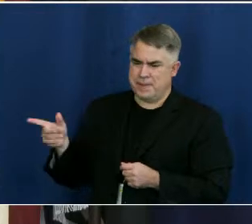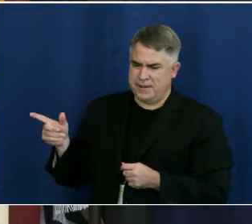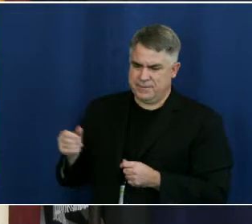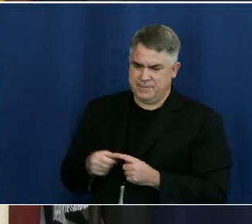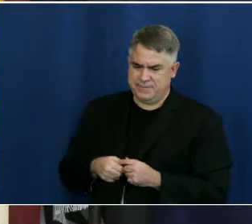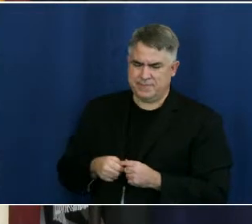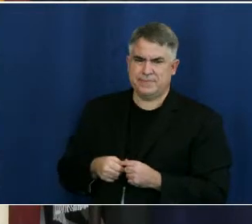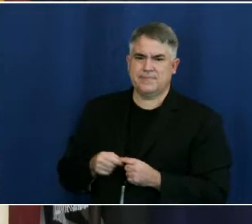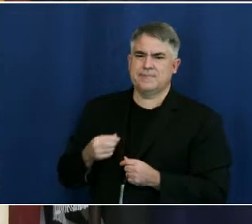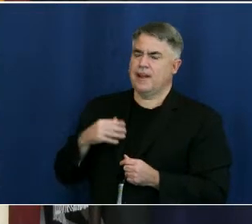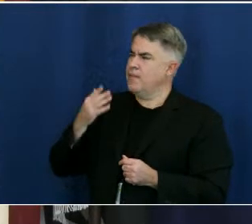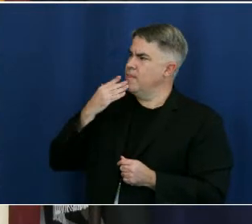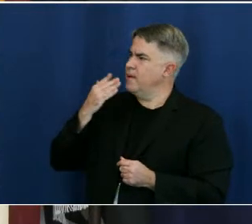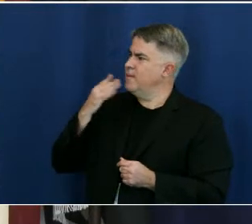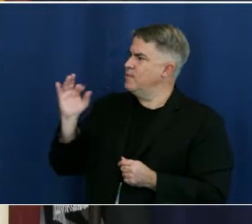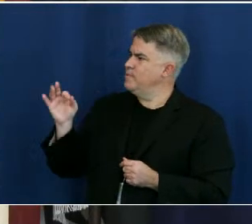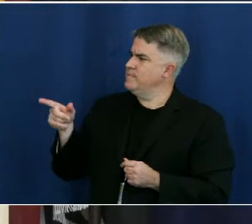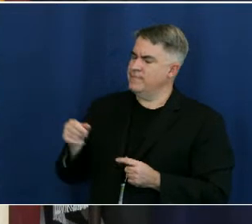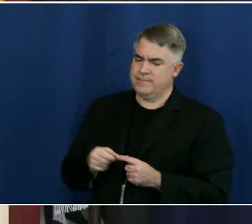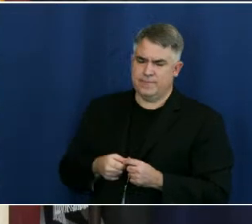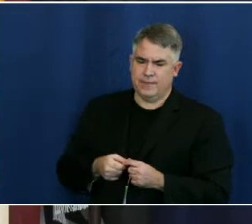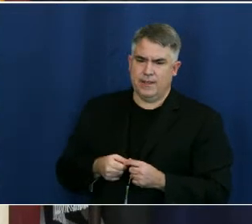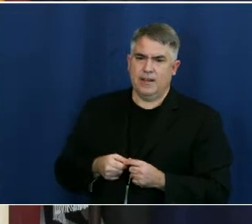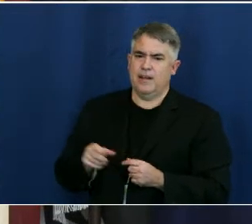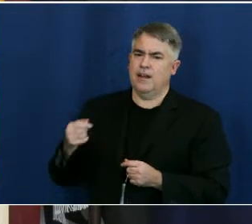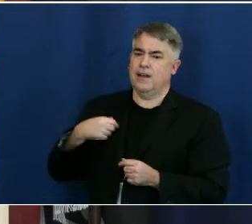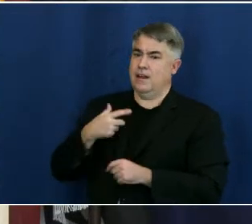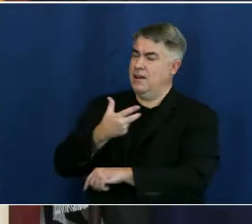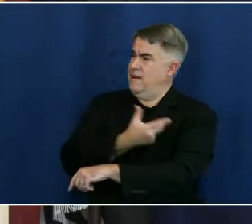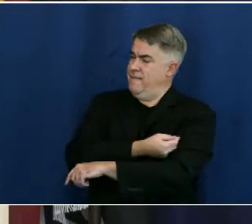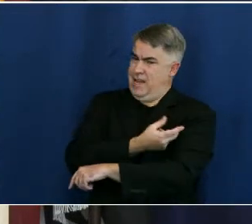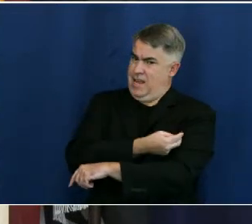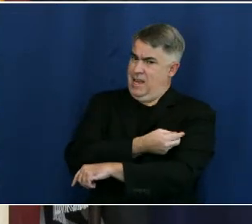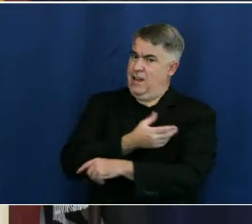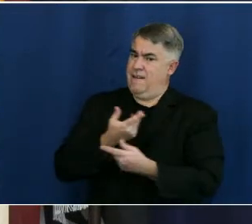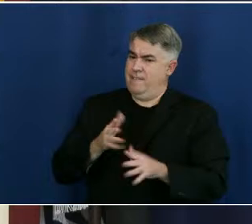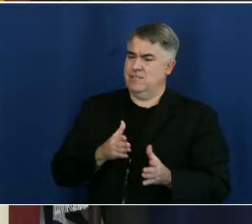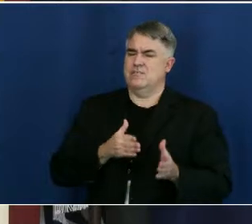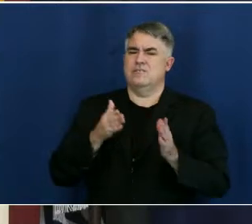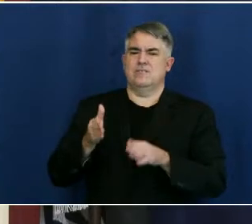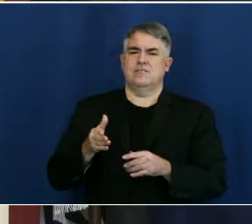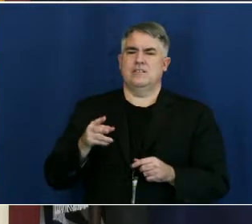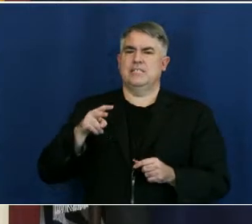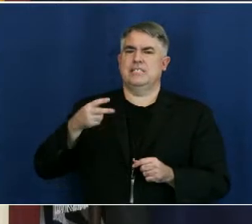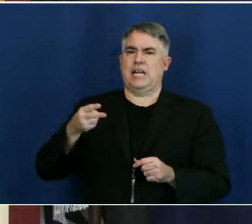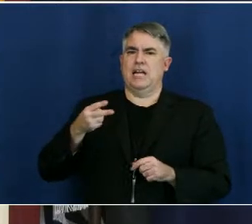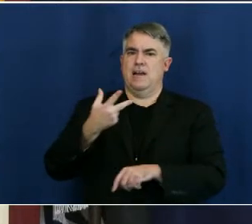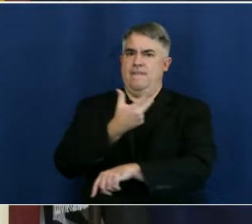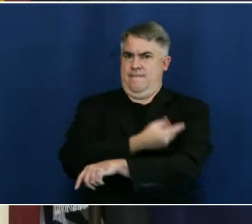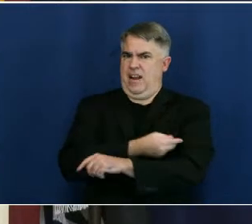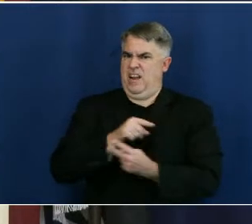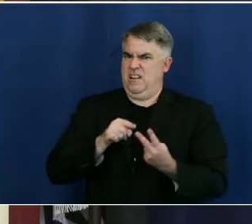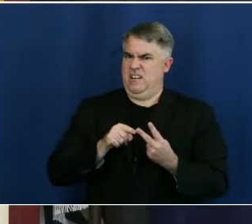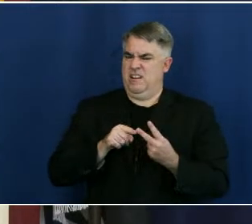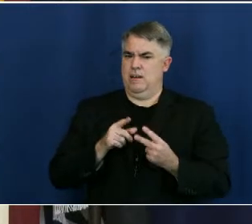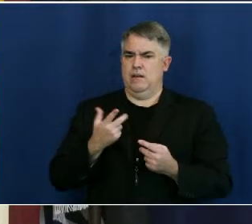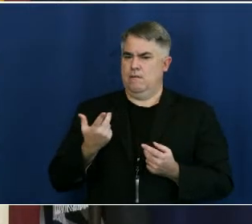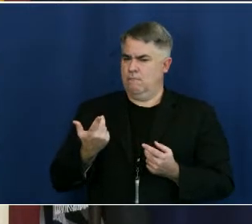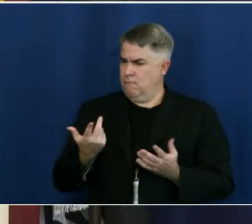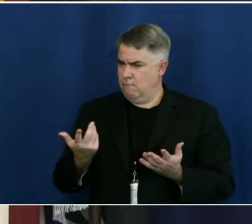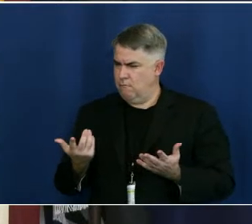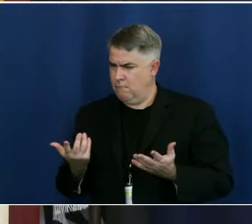Thank you. I had a question about second doses and kind of I guess you'd say, logistics of second